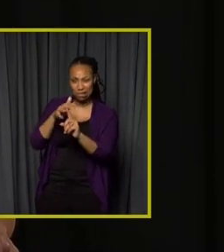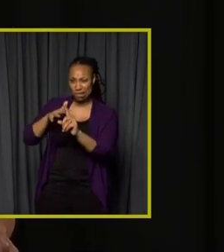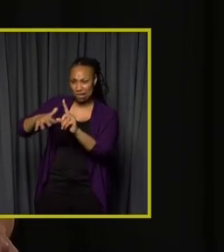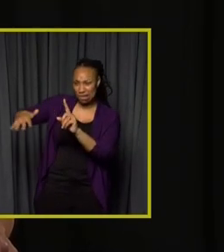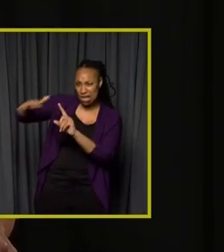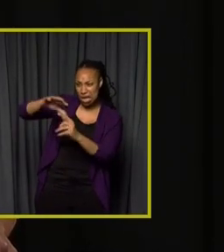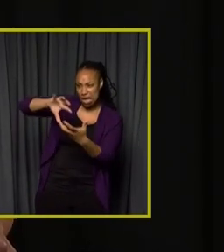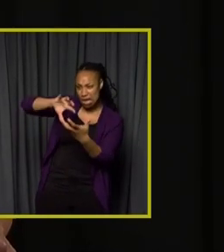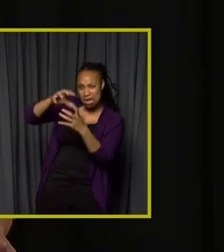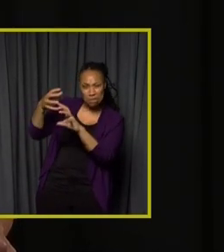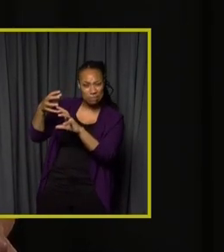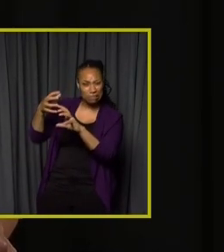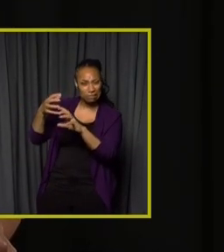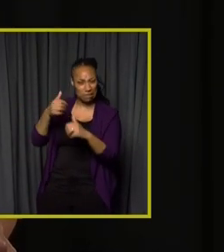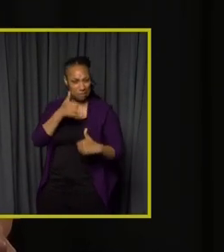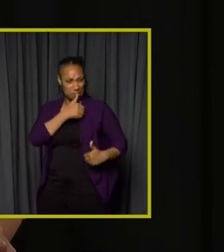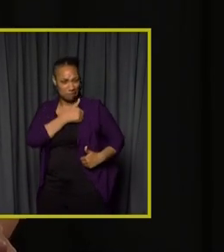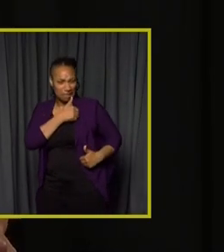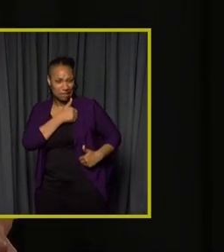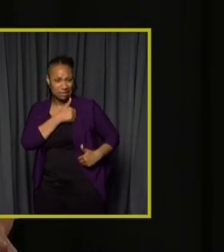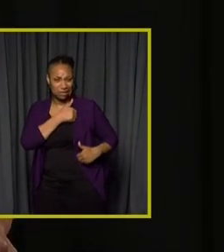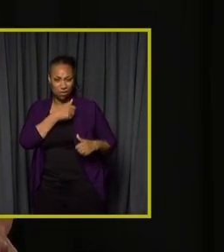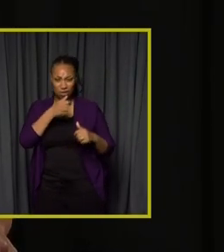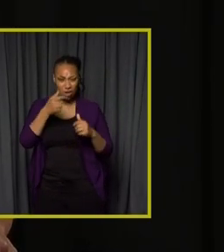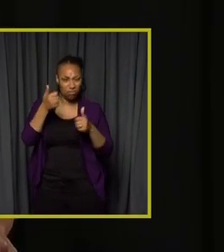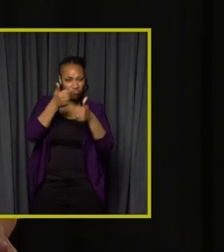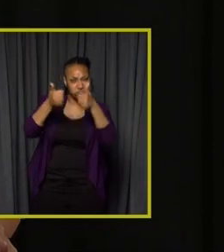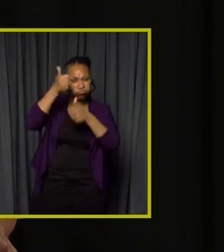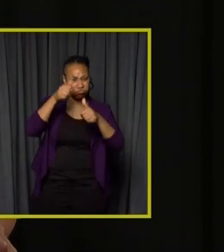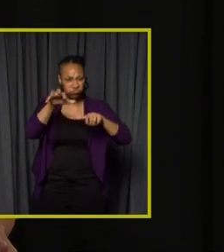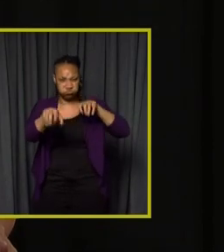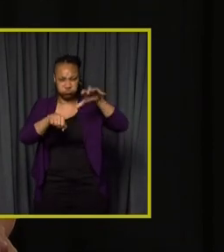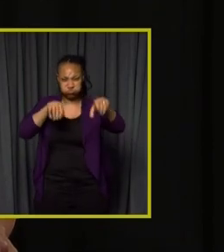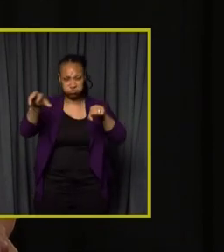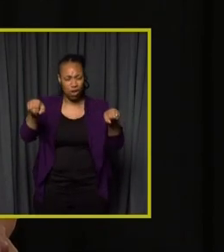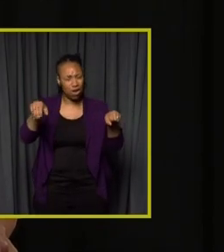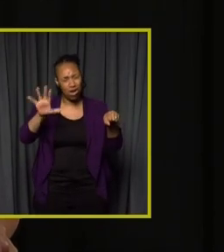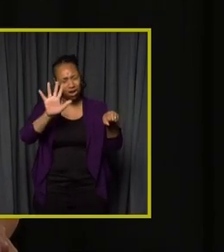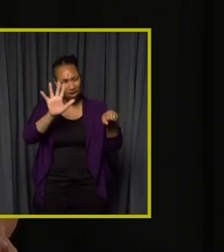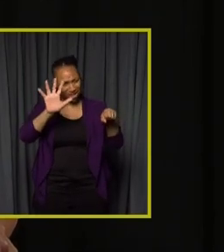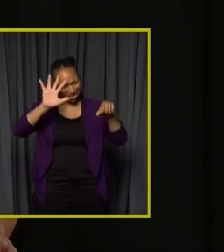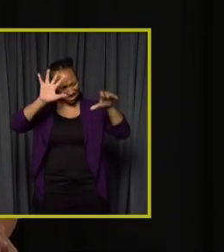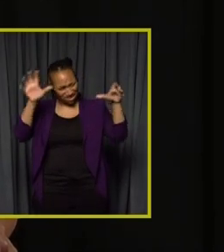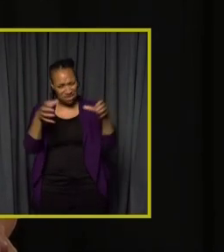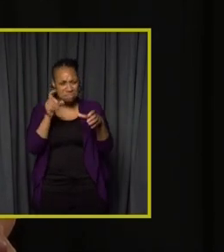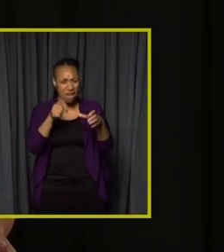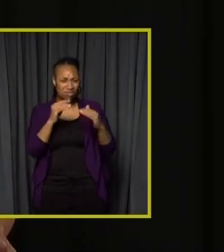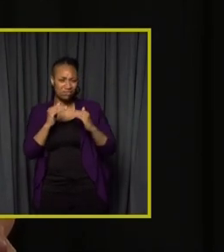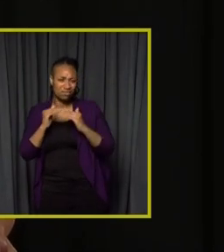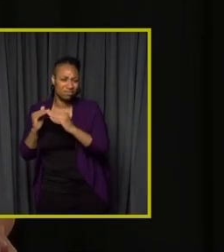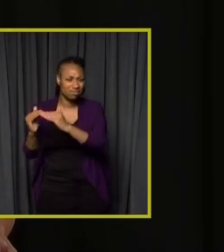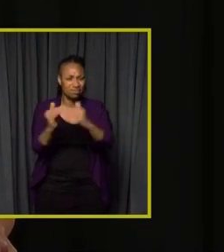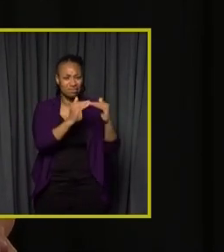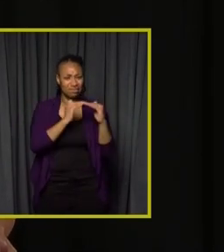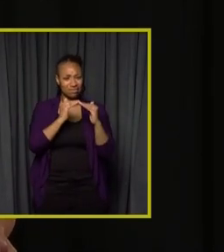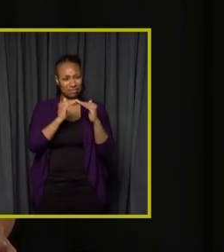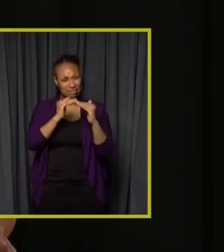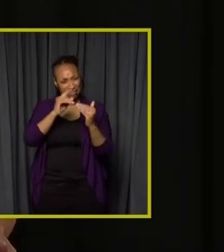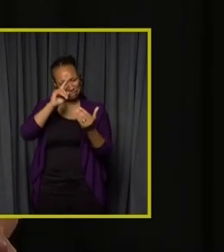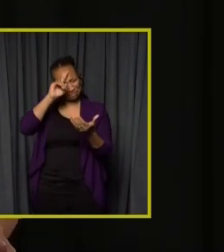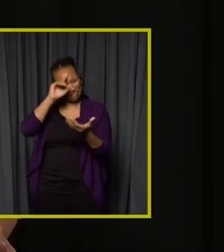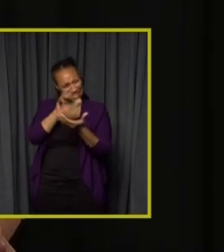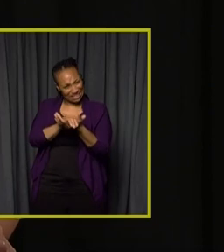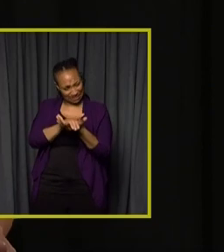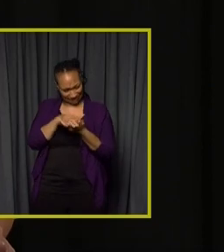communities, who believe to the very depths of our being that